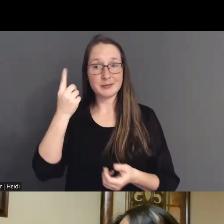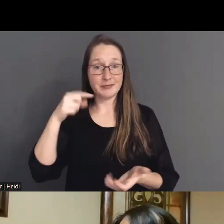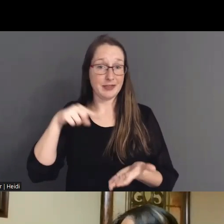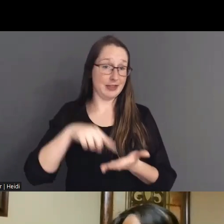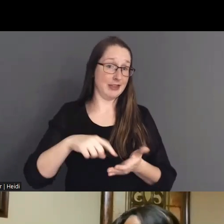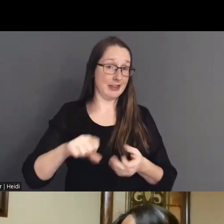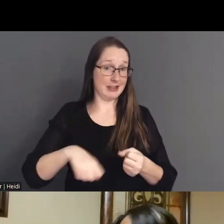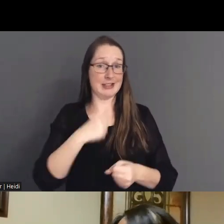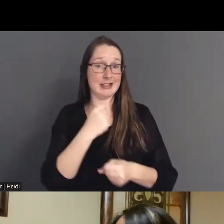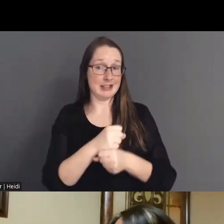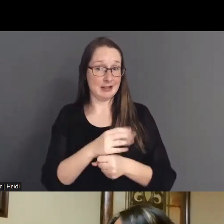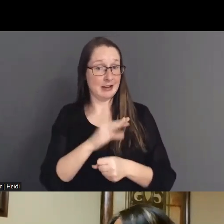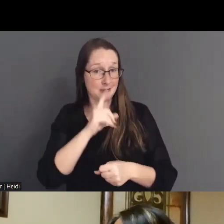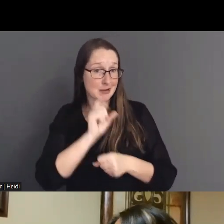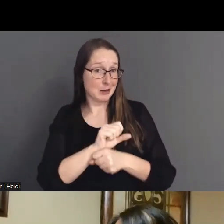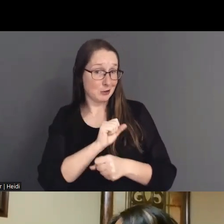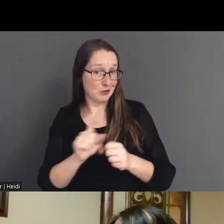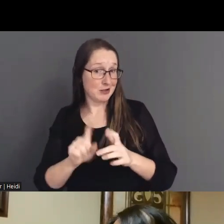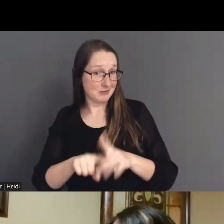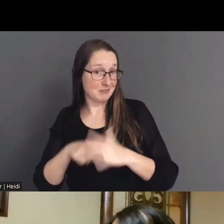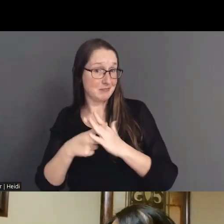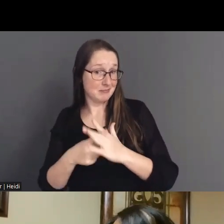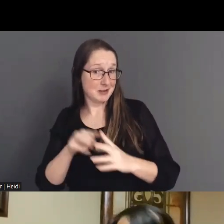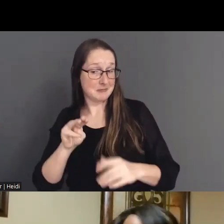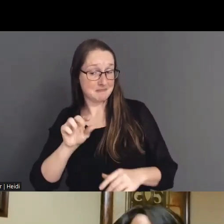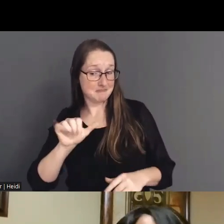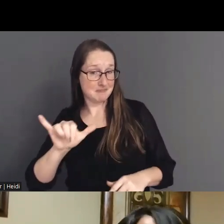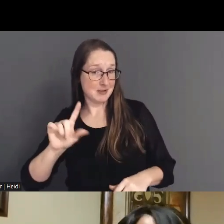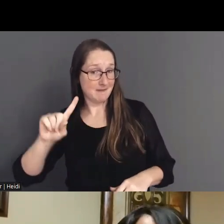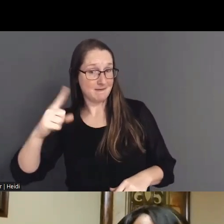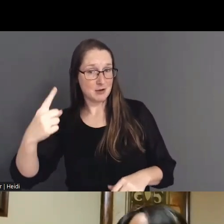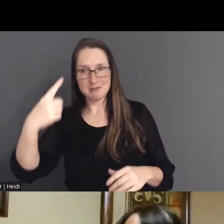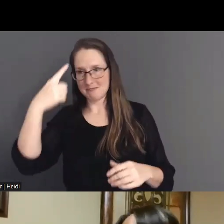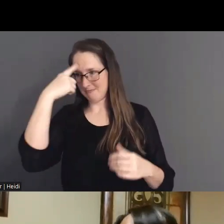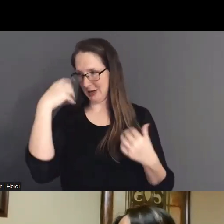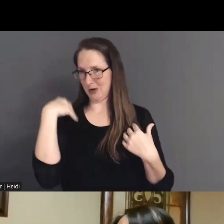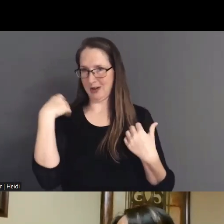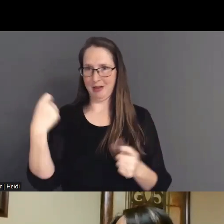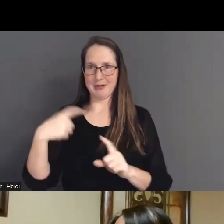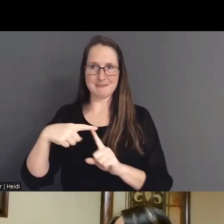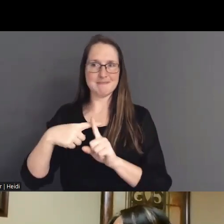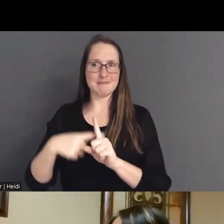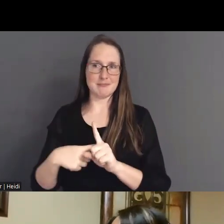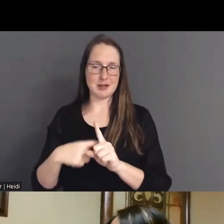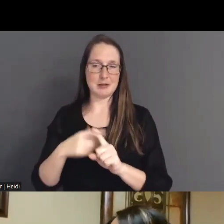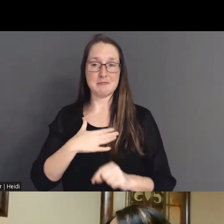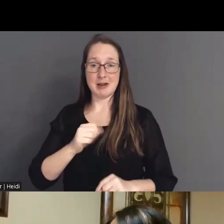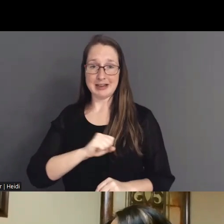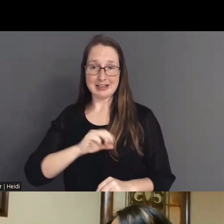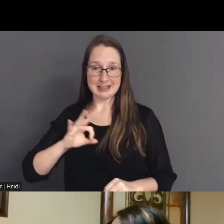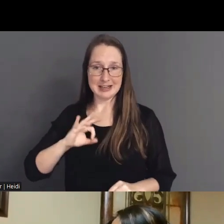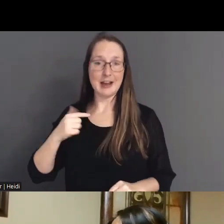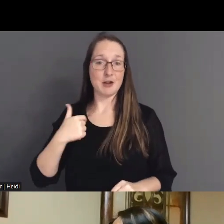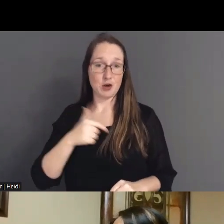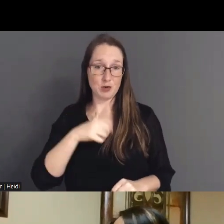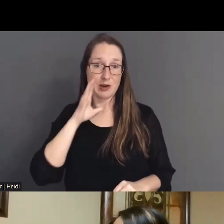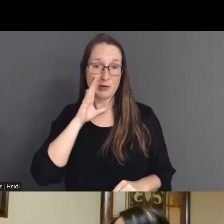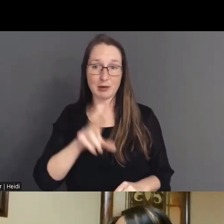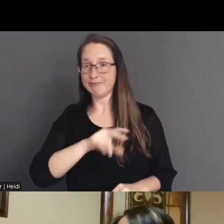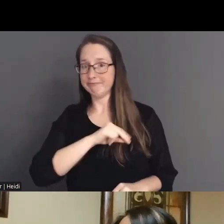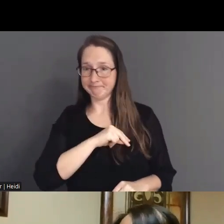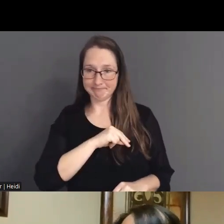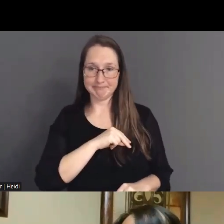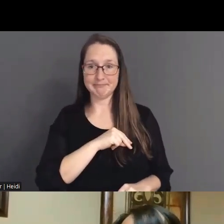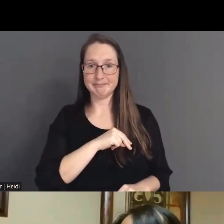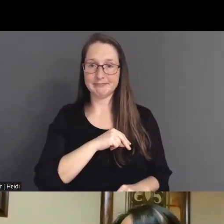year, and actually the beginning of May 1st, Mental Health Month, my staff and I, we're wearing these buttons. As